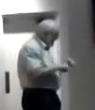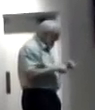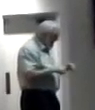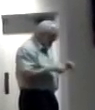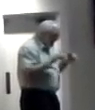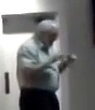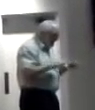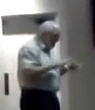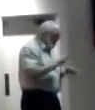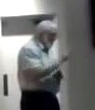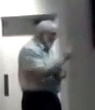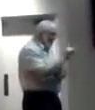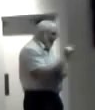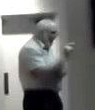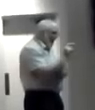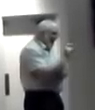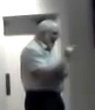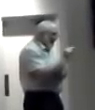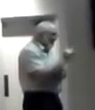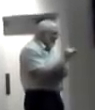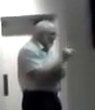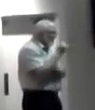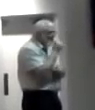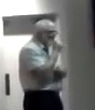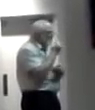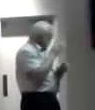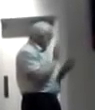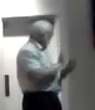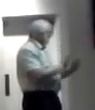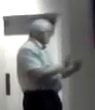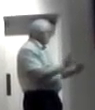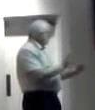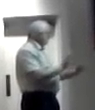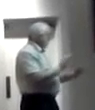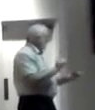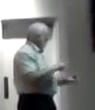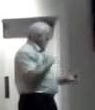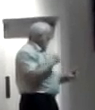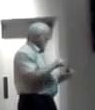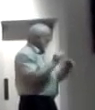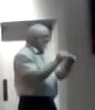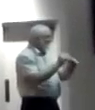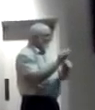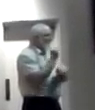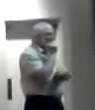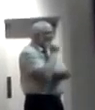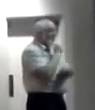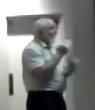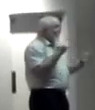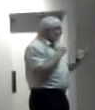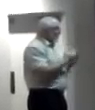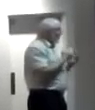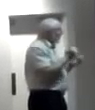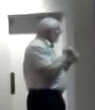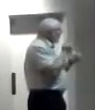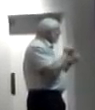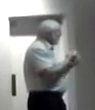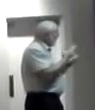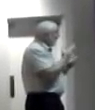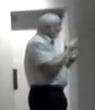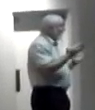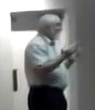stand bland food. I don't like it. When I moved to Milwaukee is good of many